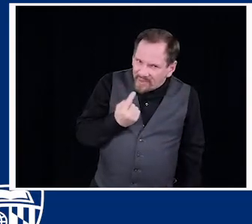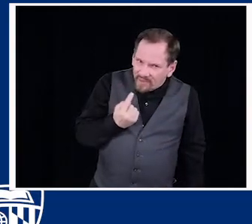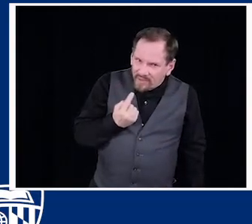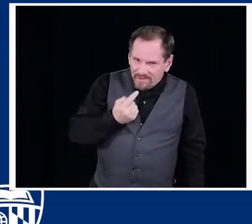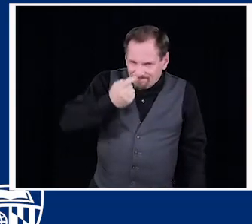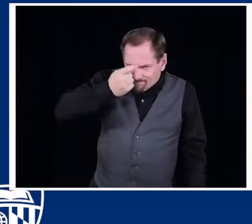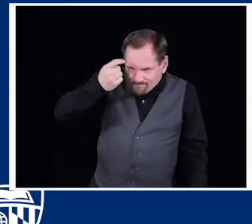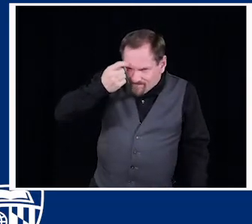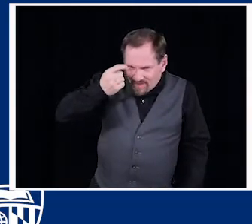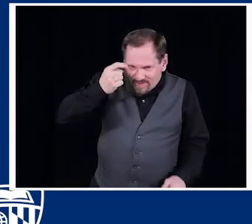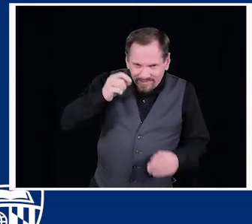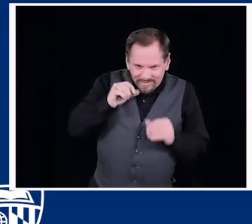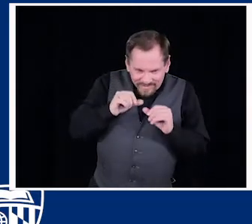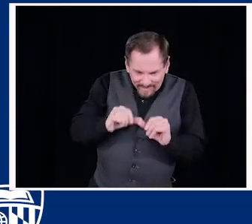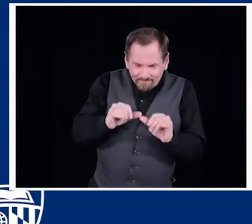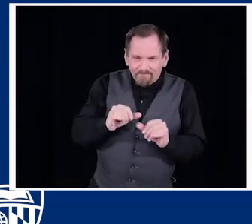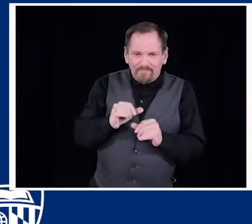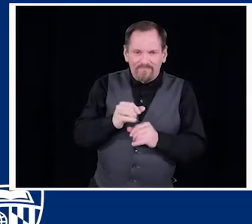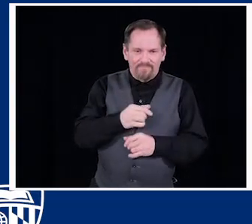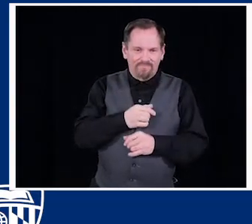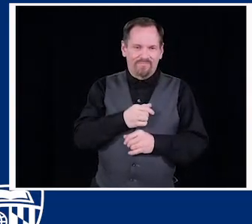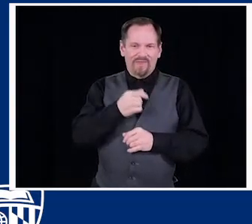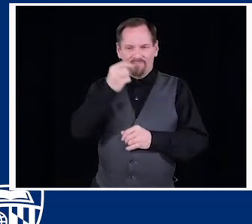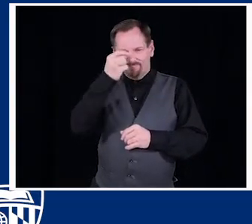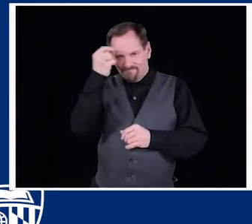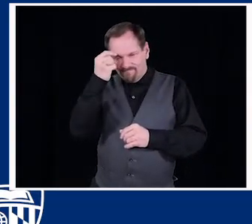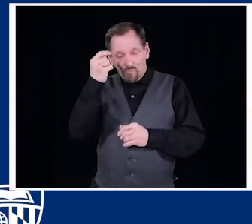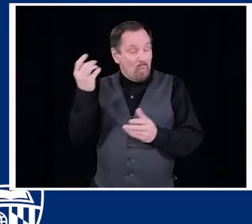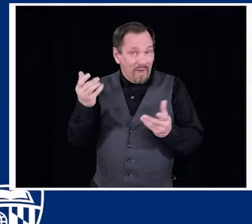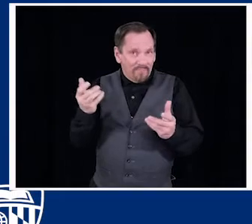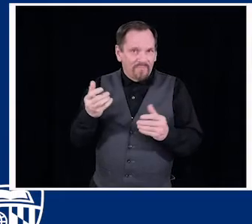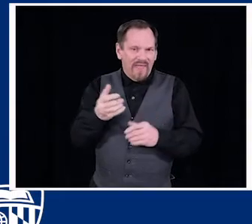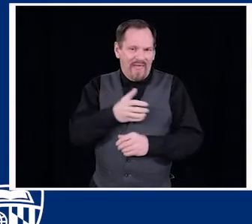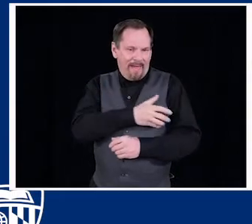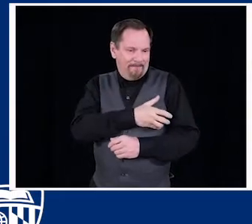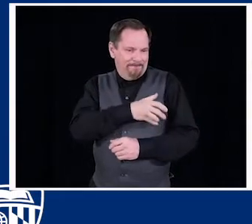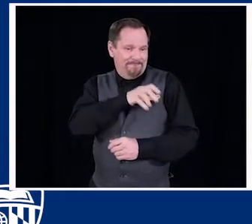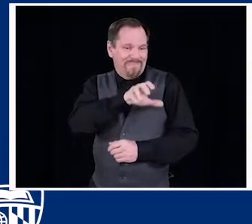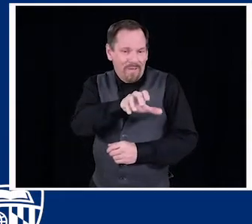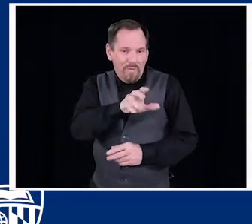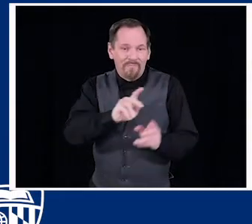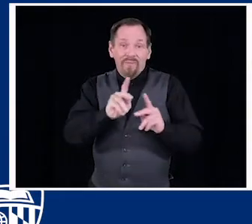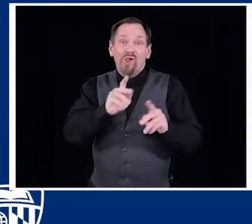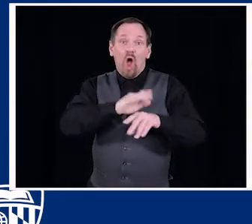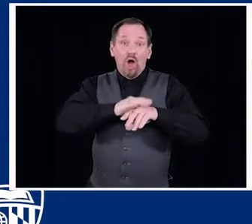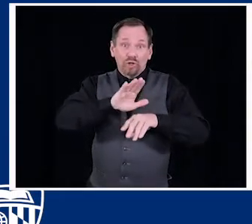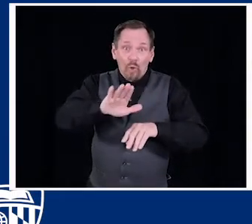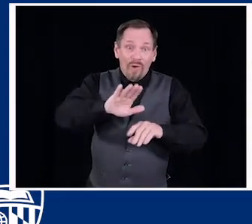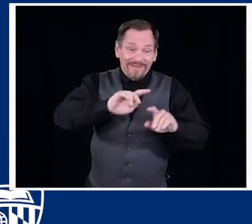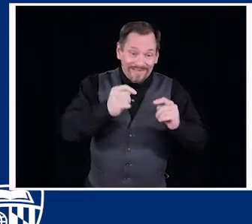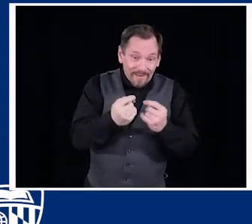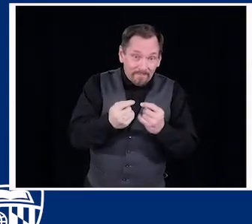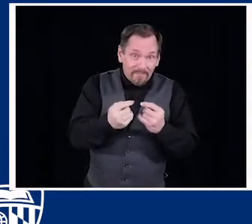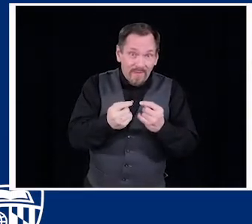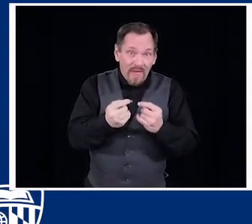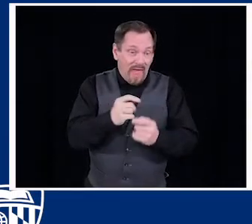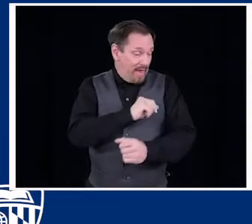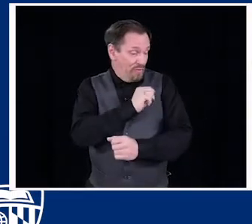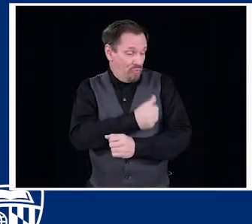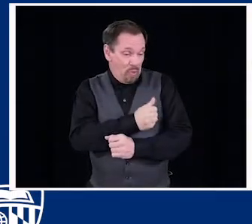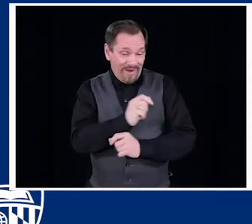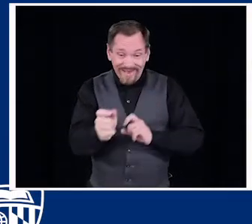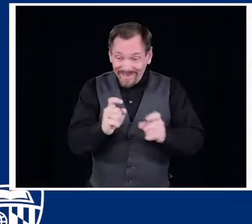stuck with me ever since I took his class, which has been that empowering your people in your team and